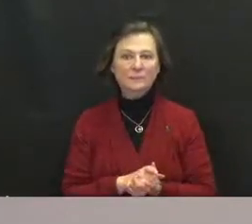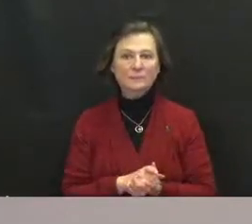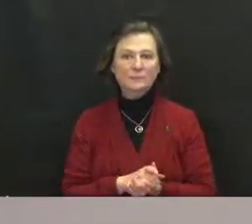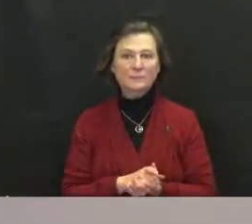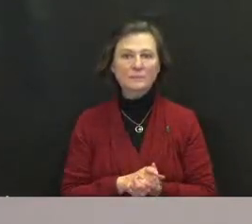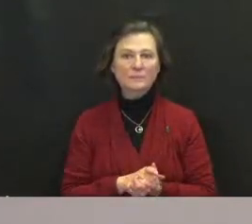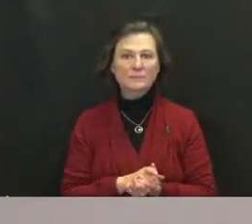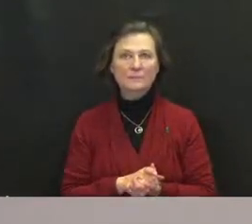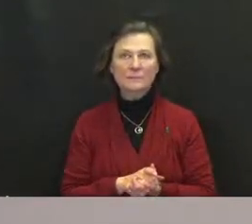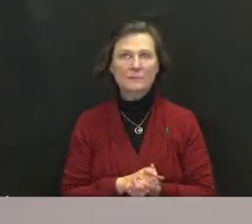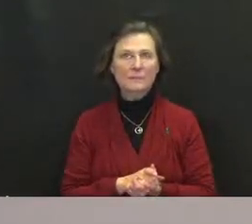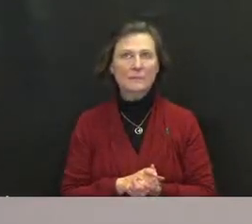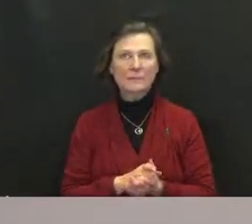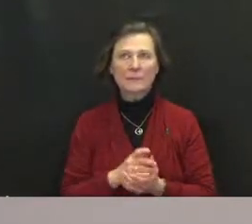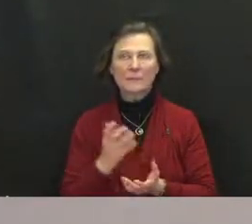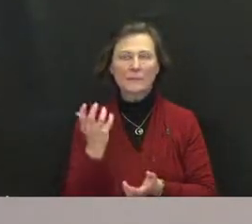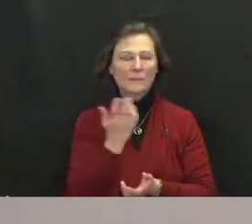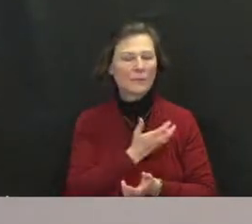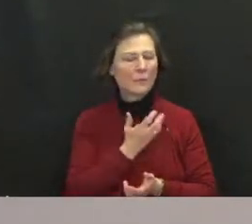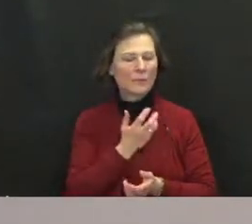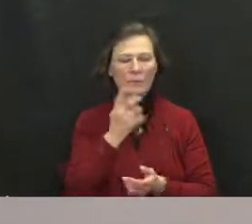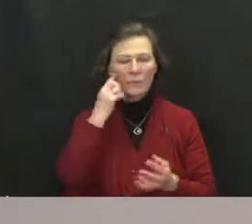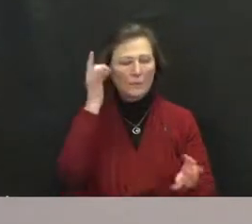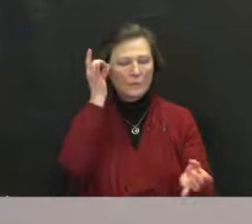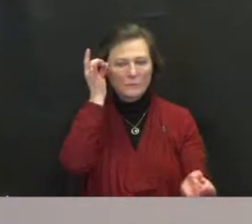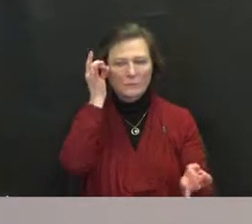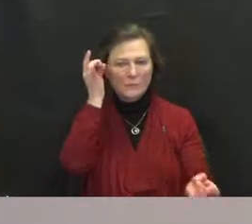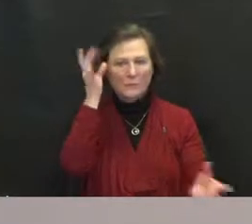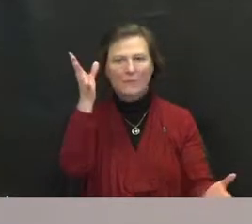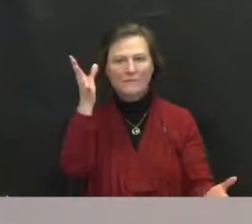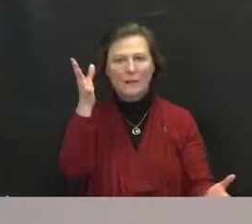And what a harrowing ordeal it has been.